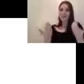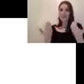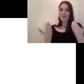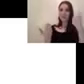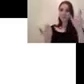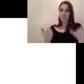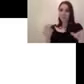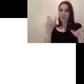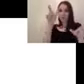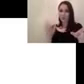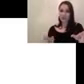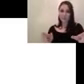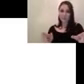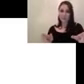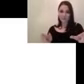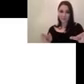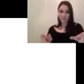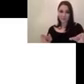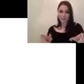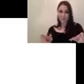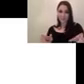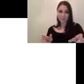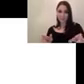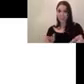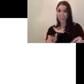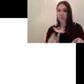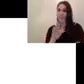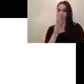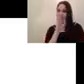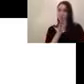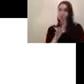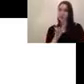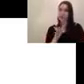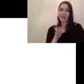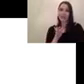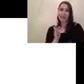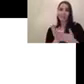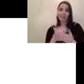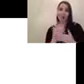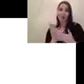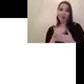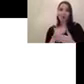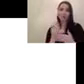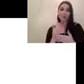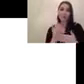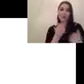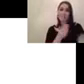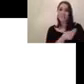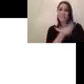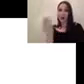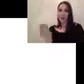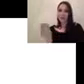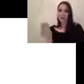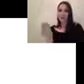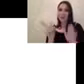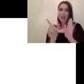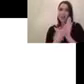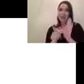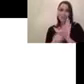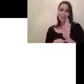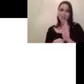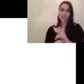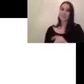In this case, it's half-half, and then directly pass part of it to the later stage, but the other half is going